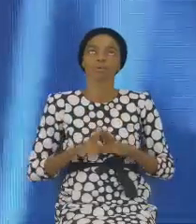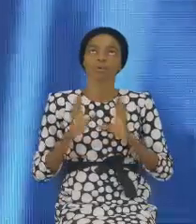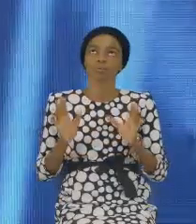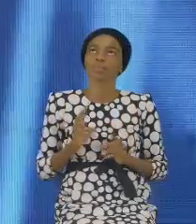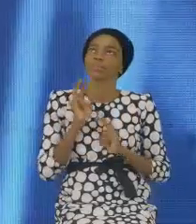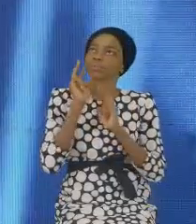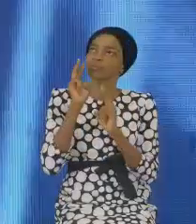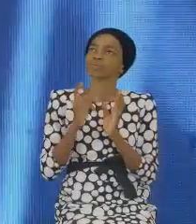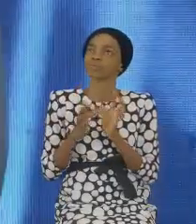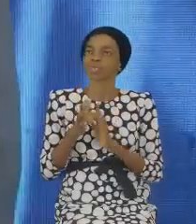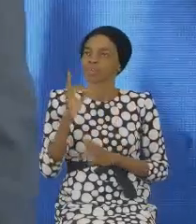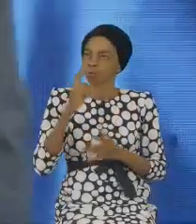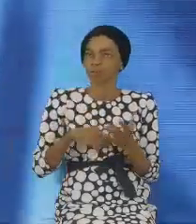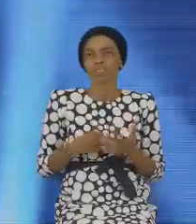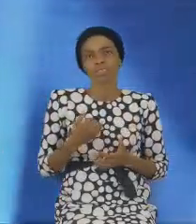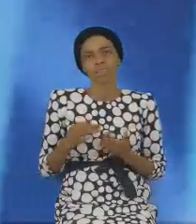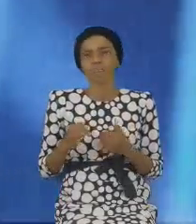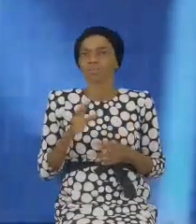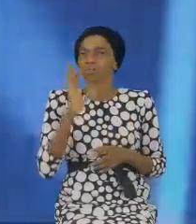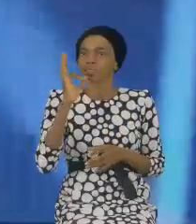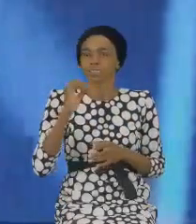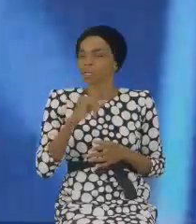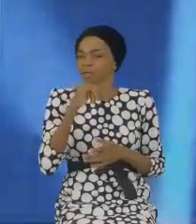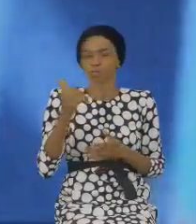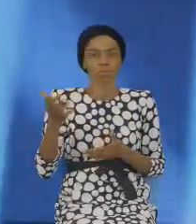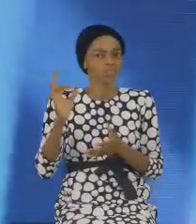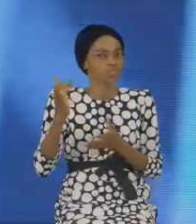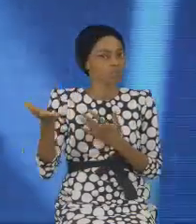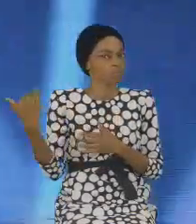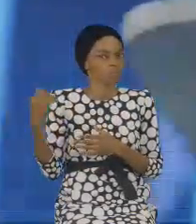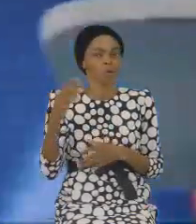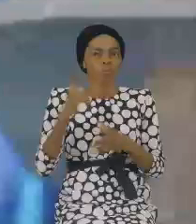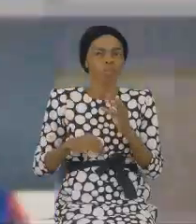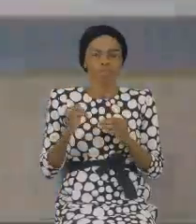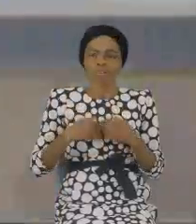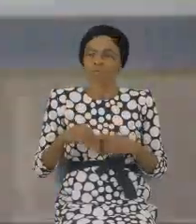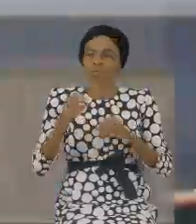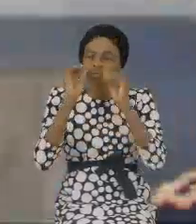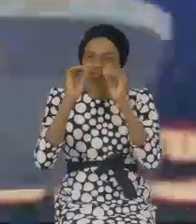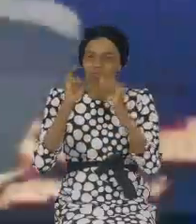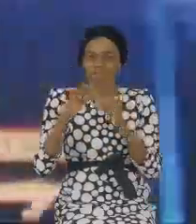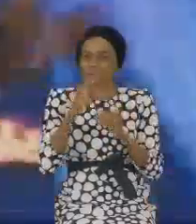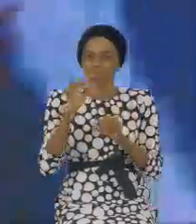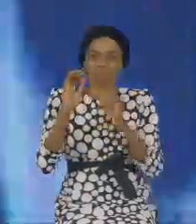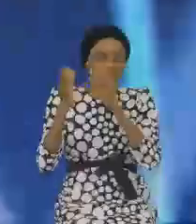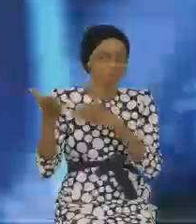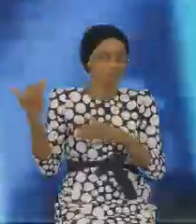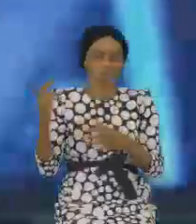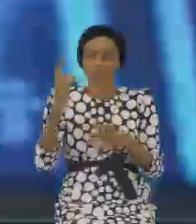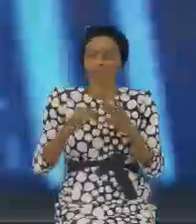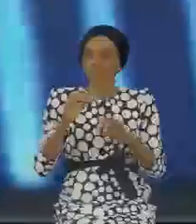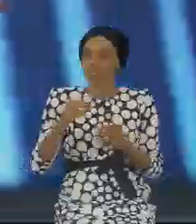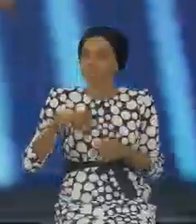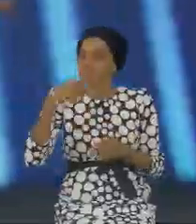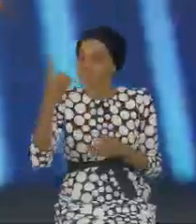should I be teaching? I'm not teaching. What else should I be emphasizing? I'm not emphasizing. What else should I be ministering to the